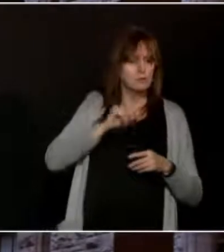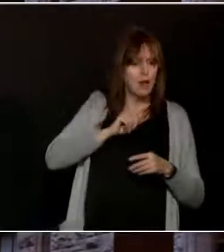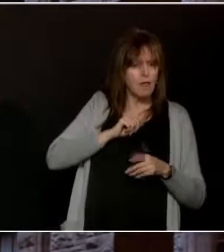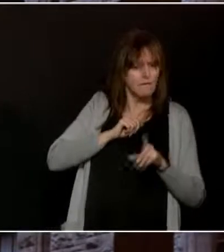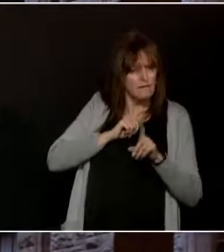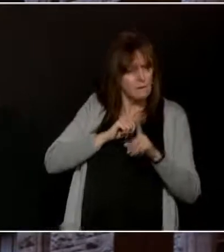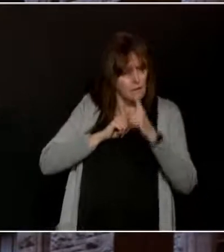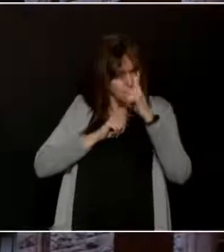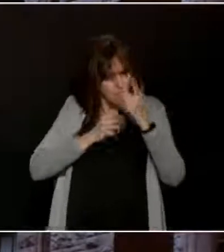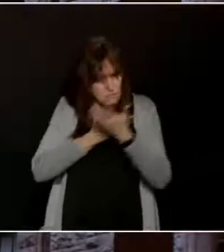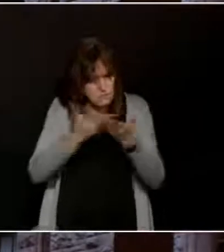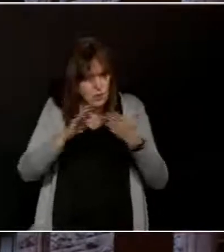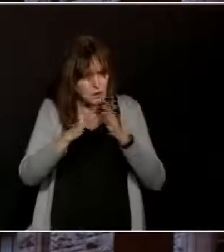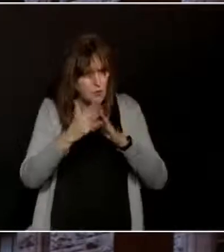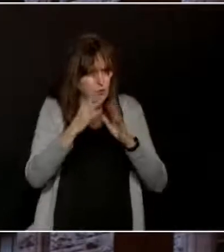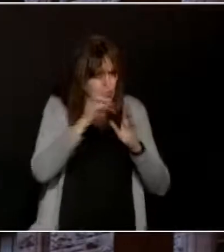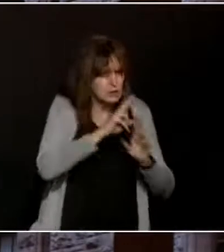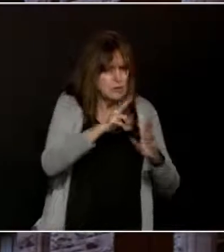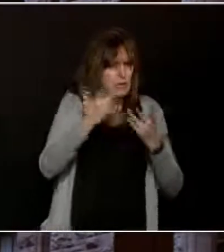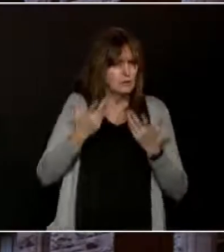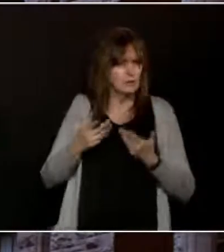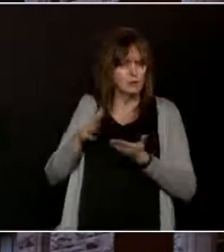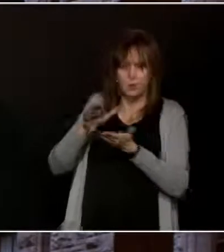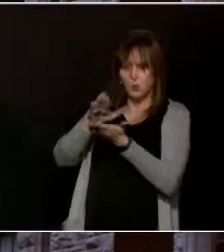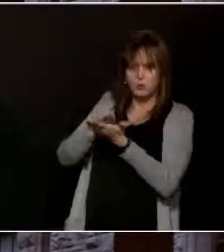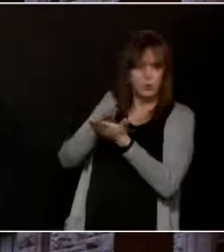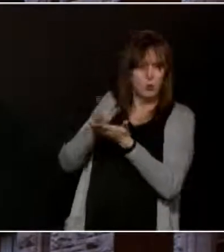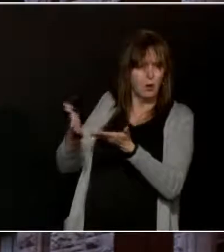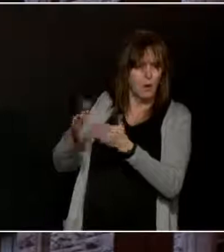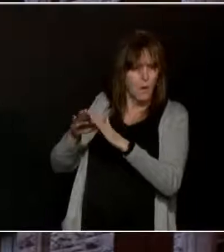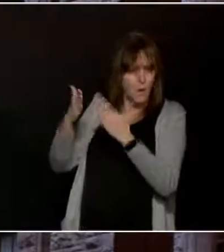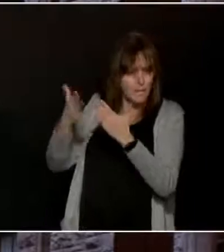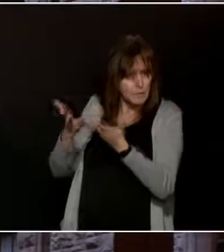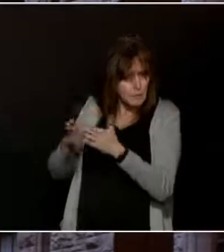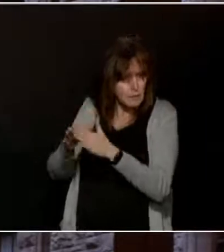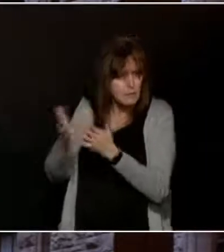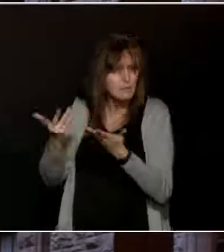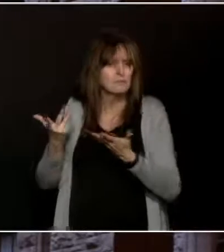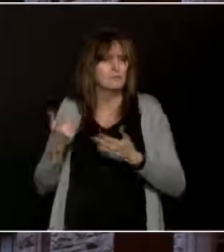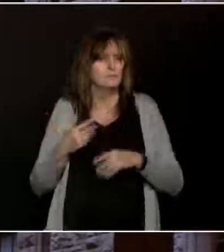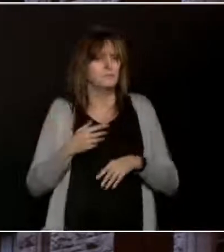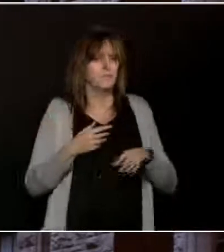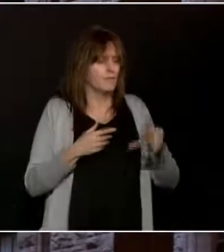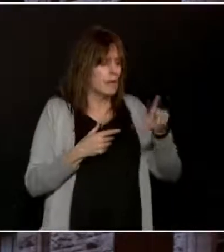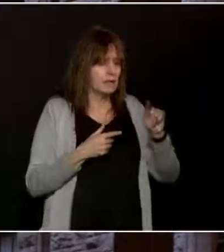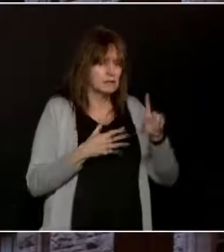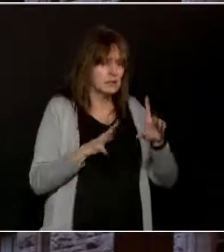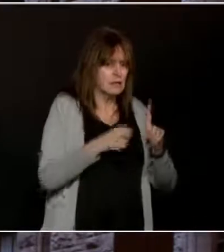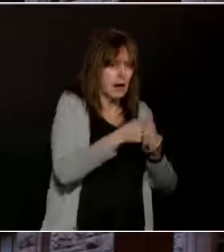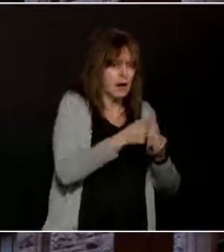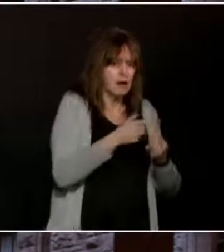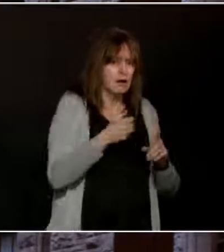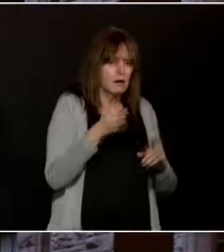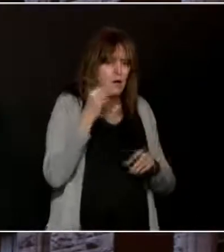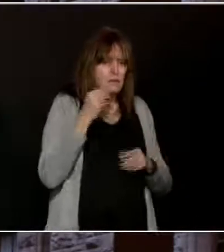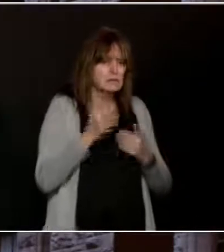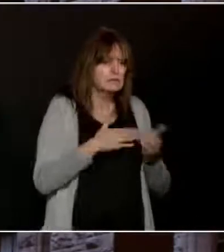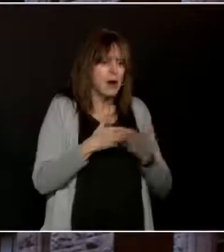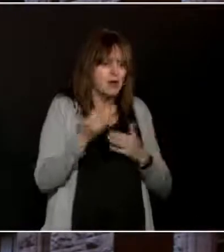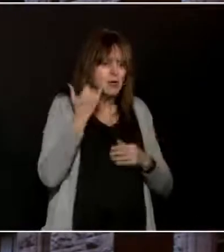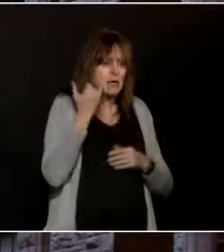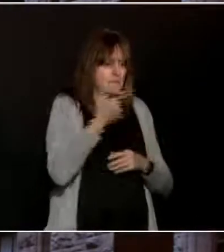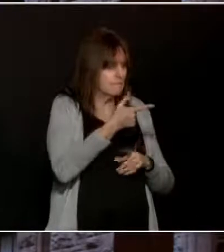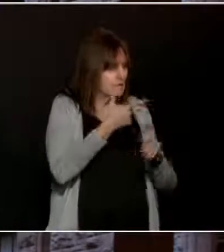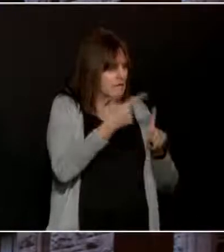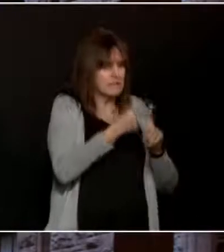doing it to keep the schools open, you're doing it to keep any impacts on the long-term care homes. Even if they've been vaccinated, we want to make sure we get that number right